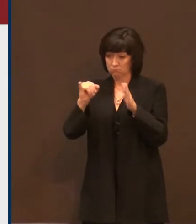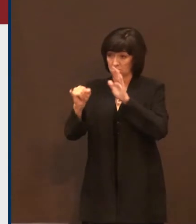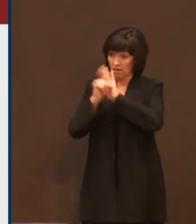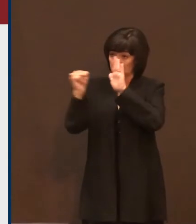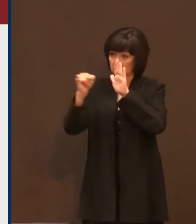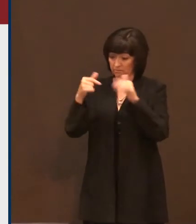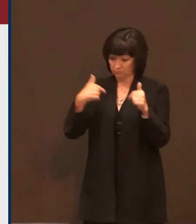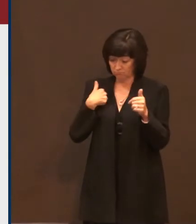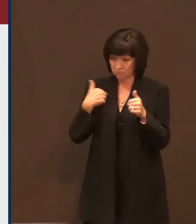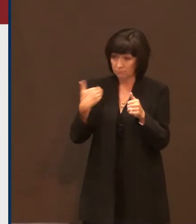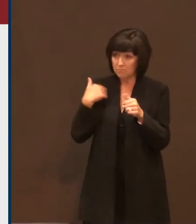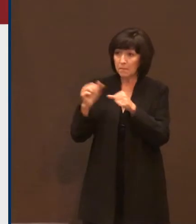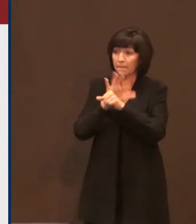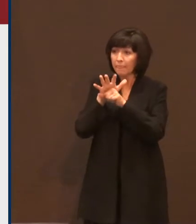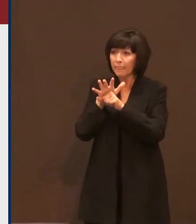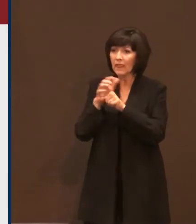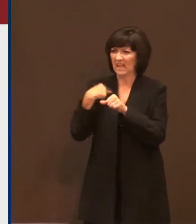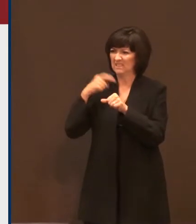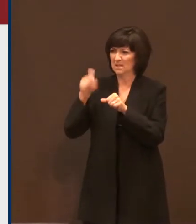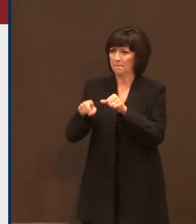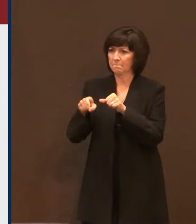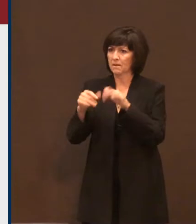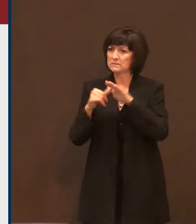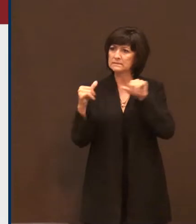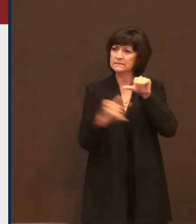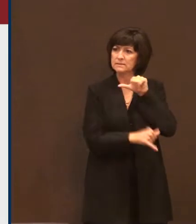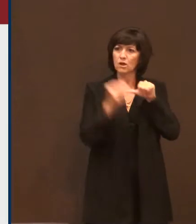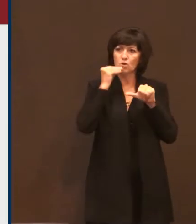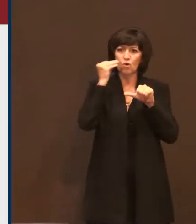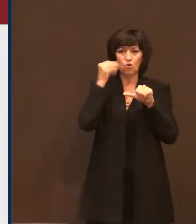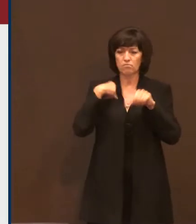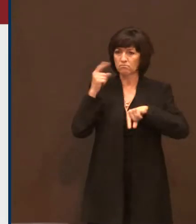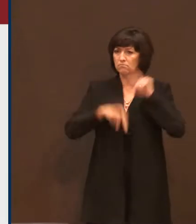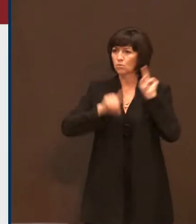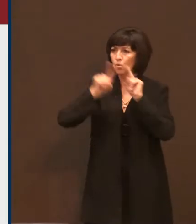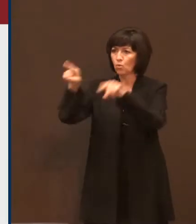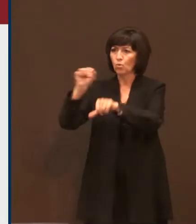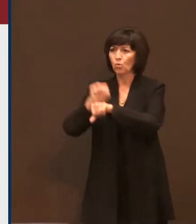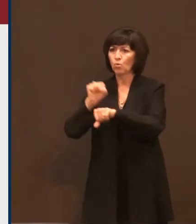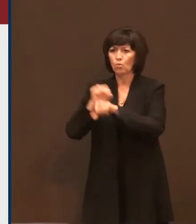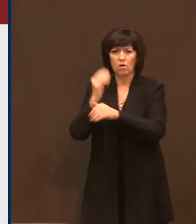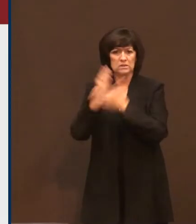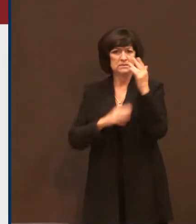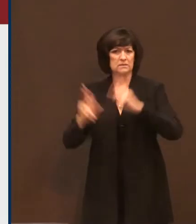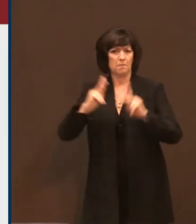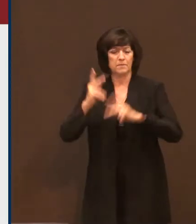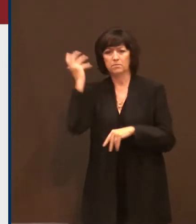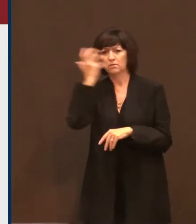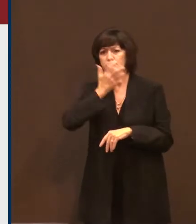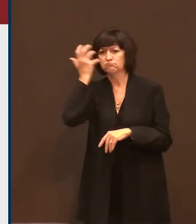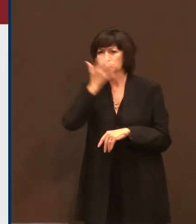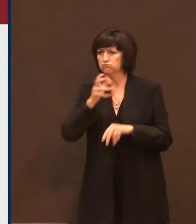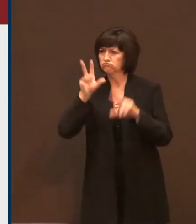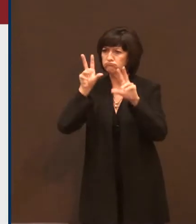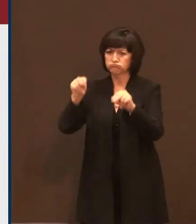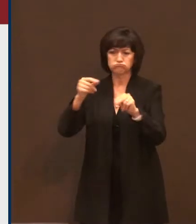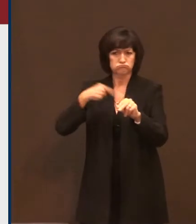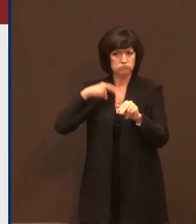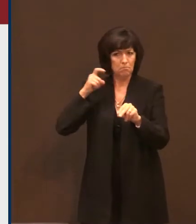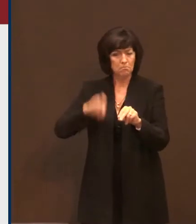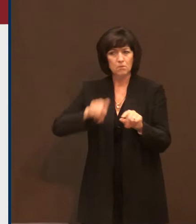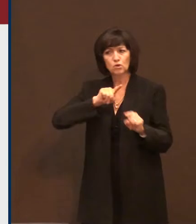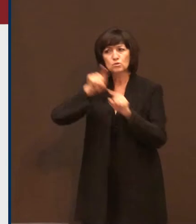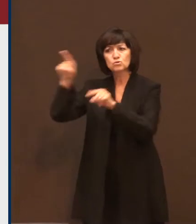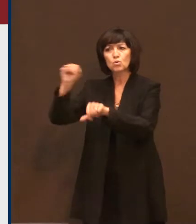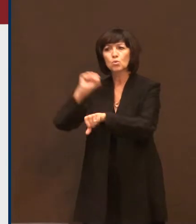basic needs such as food and nutrition services. Our communities have been